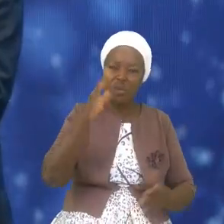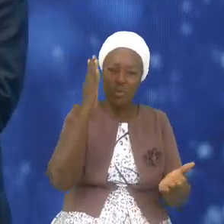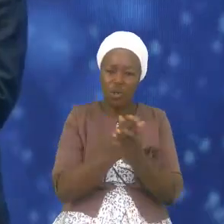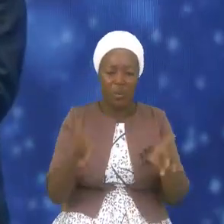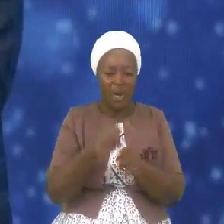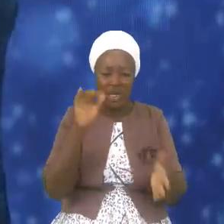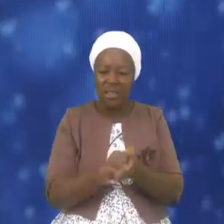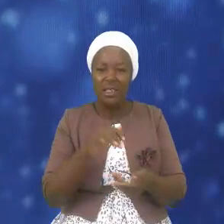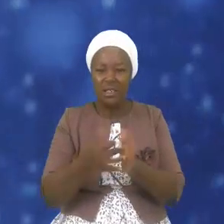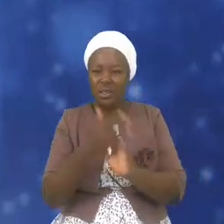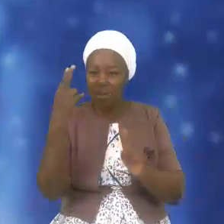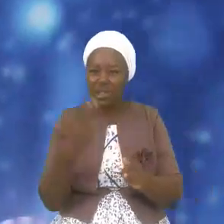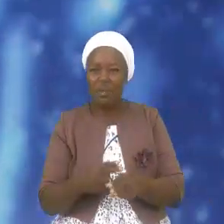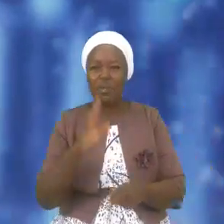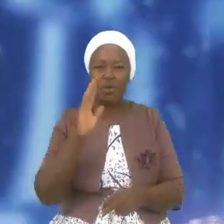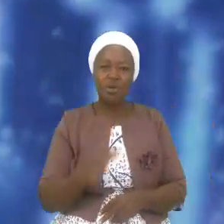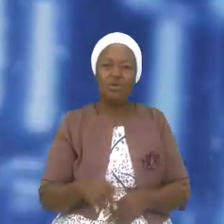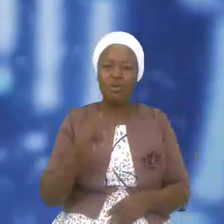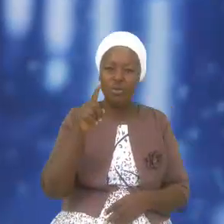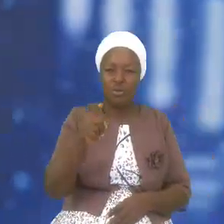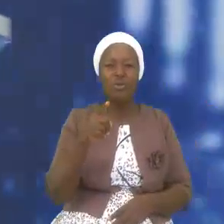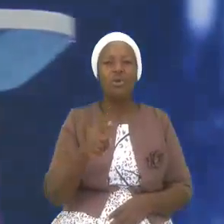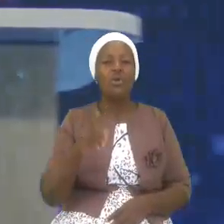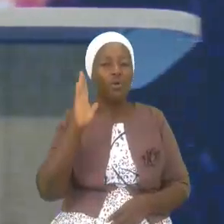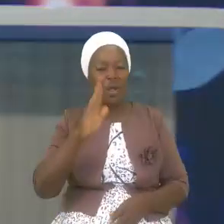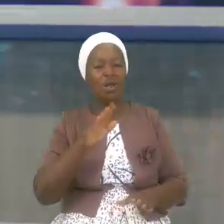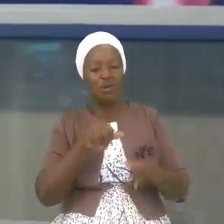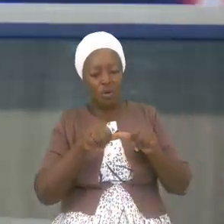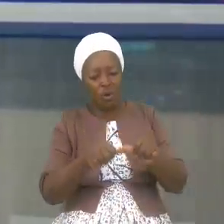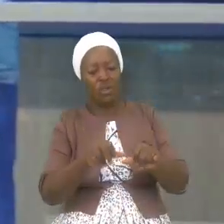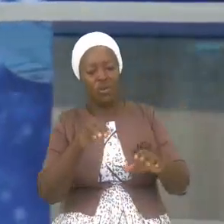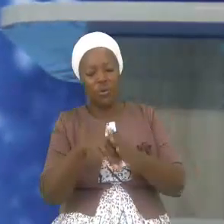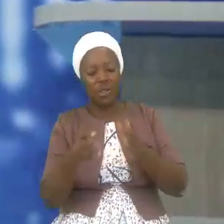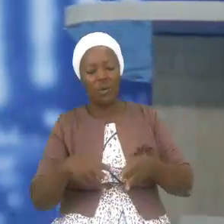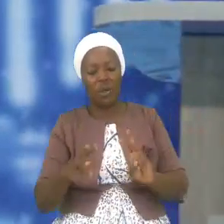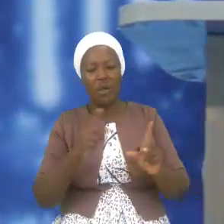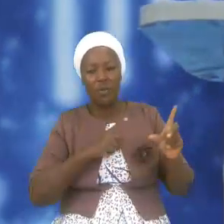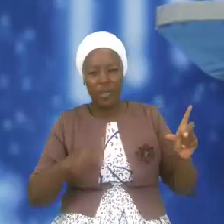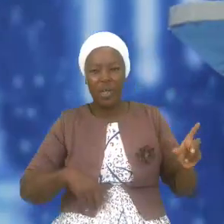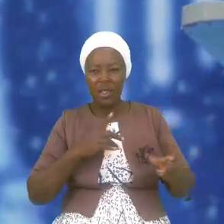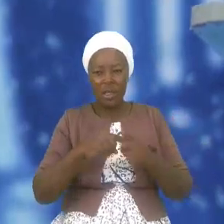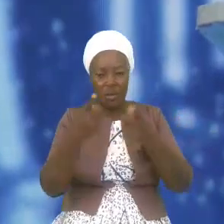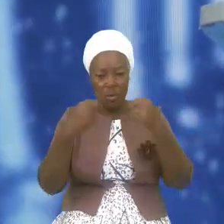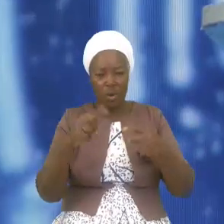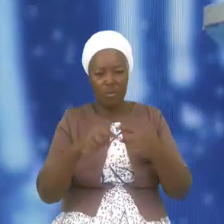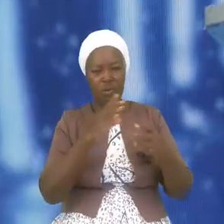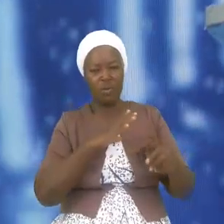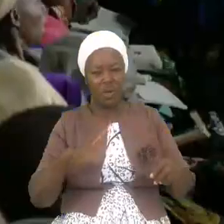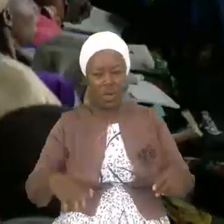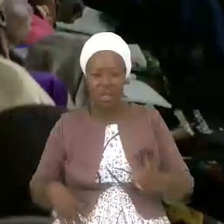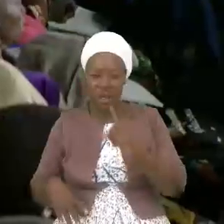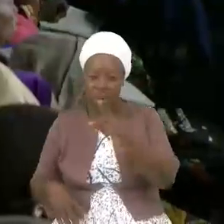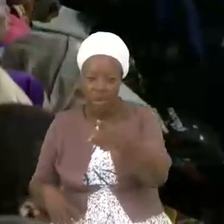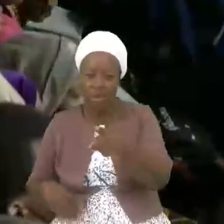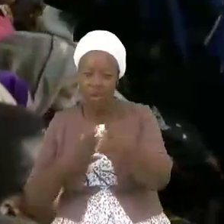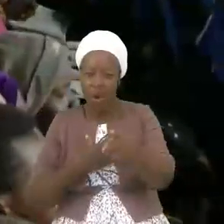the way of the Lord, and you come to Christ. You and Christ, you'll be worthy.